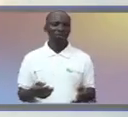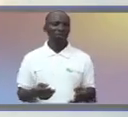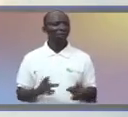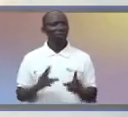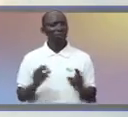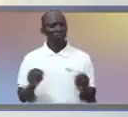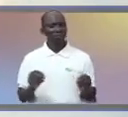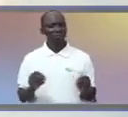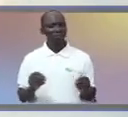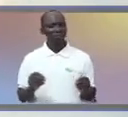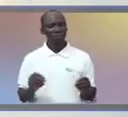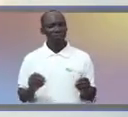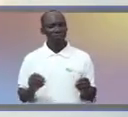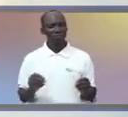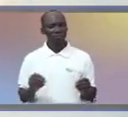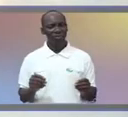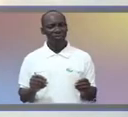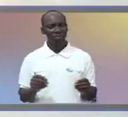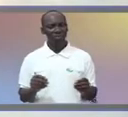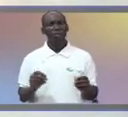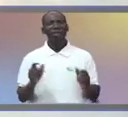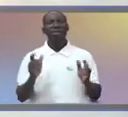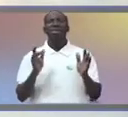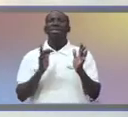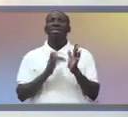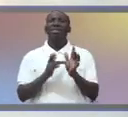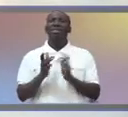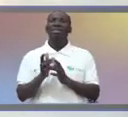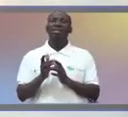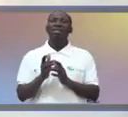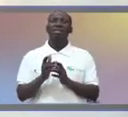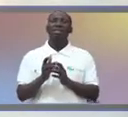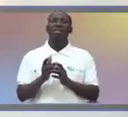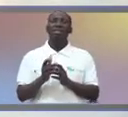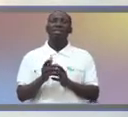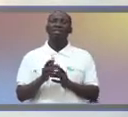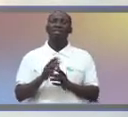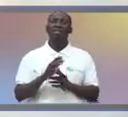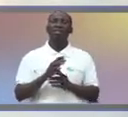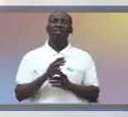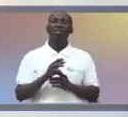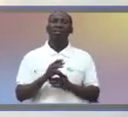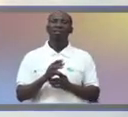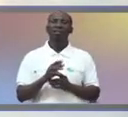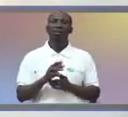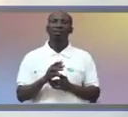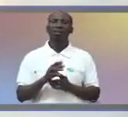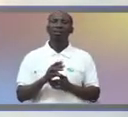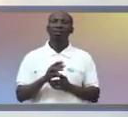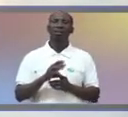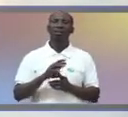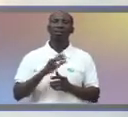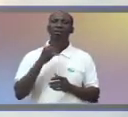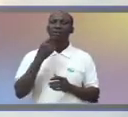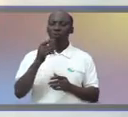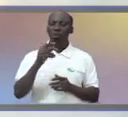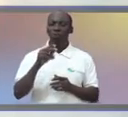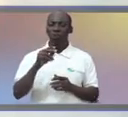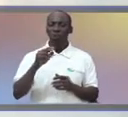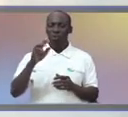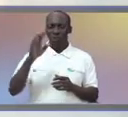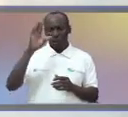yesu anka nkyerɛ no nikodemus sɛ wɔamfiri honhom kronkron mu ammɔ w' asu a ɔse wɔamfiri nsuo ne honhom